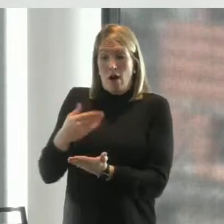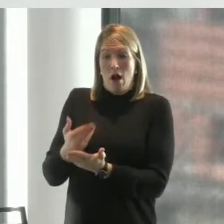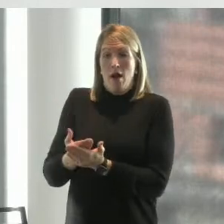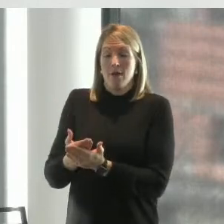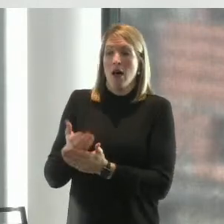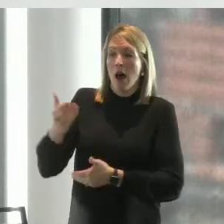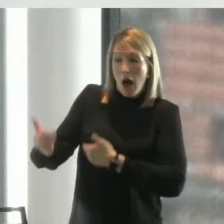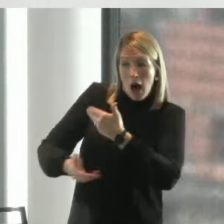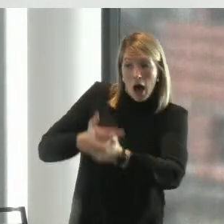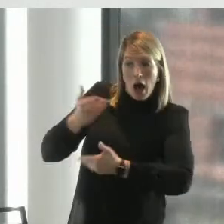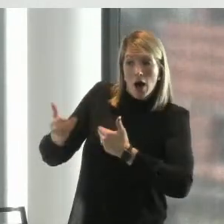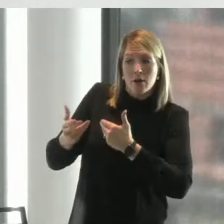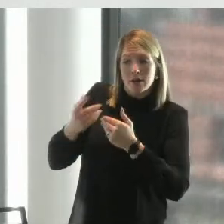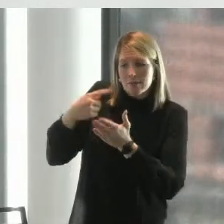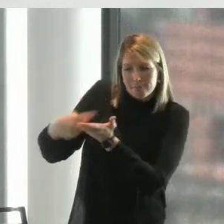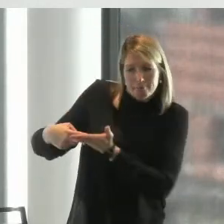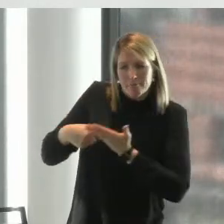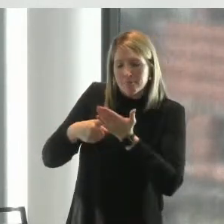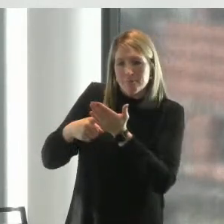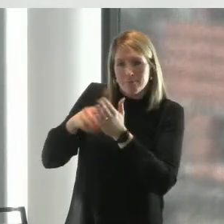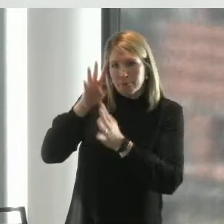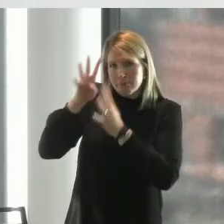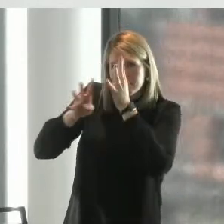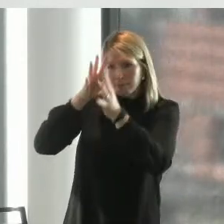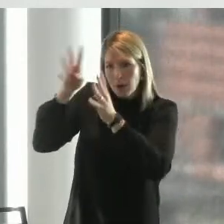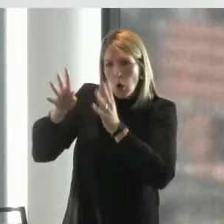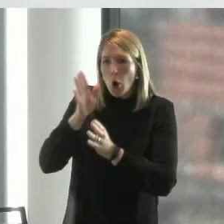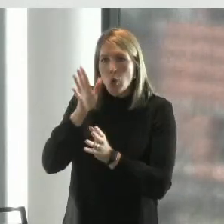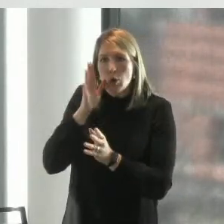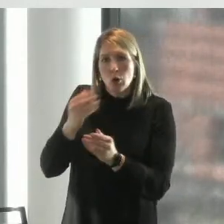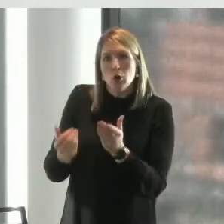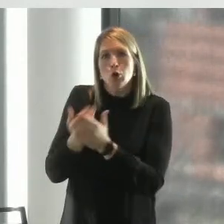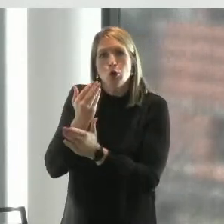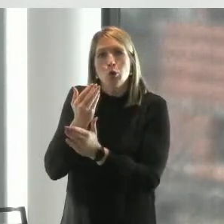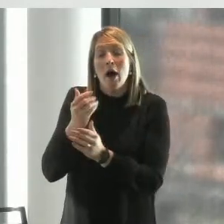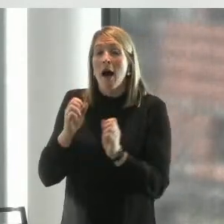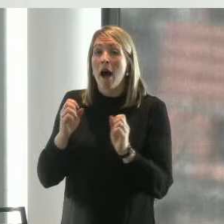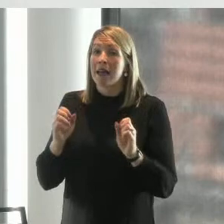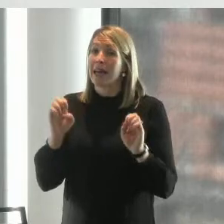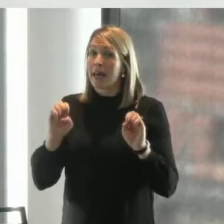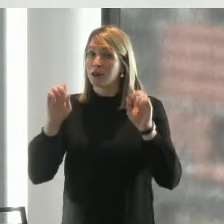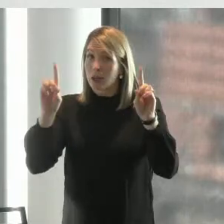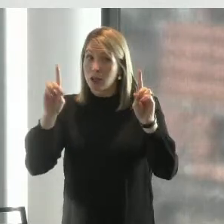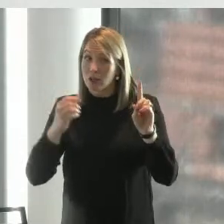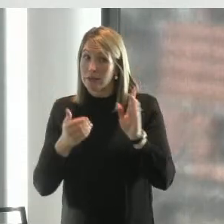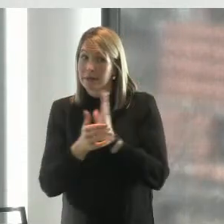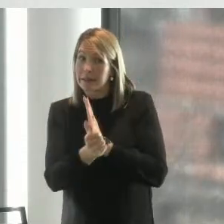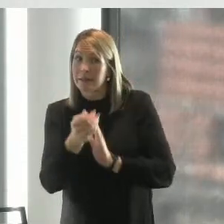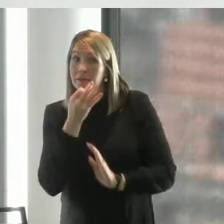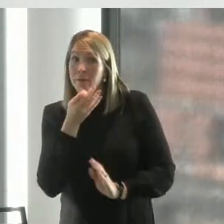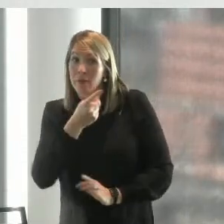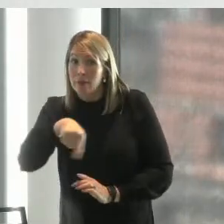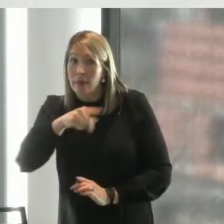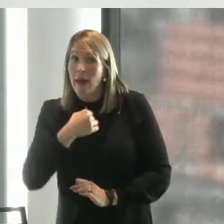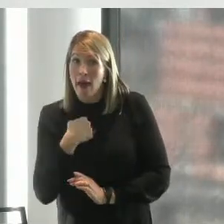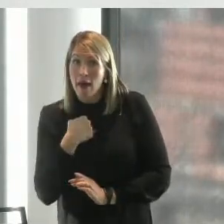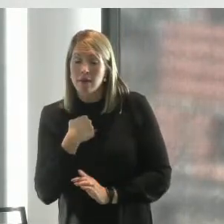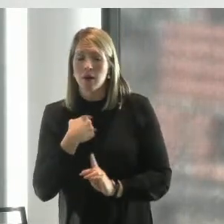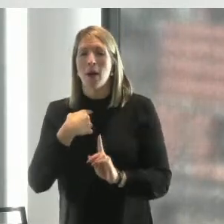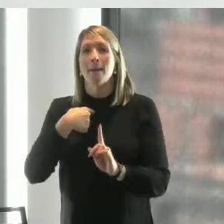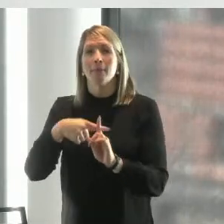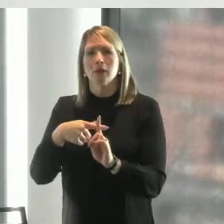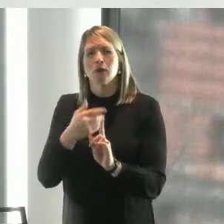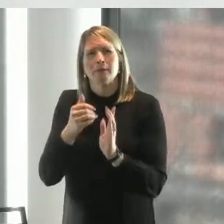Launching on January 2nd, 2021, the pathway will attract highly educated, highly skilled newcomers with specialized